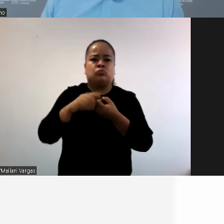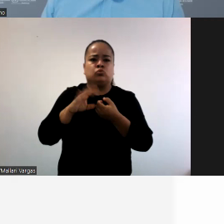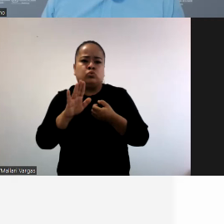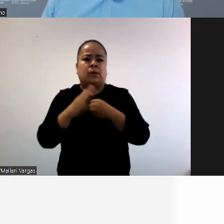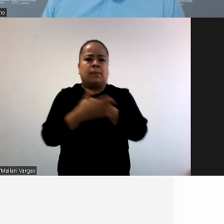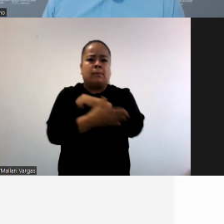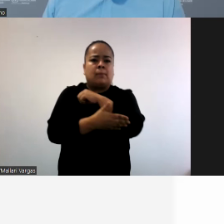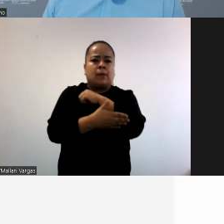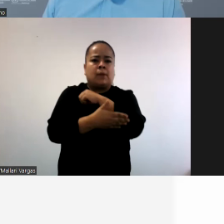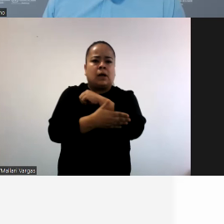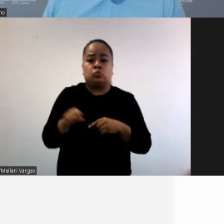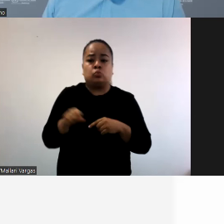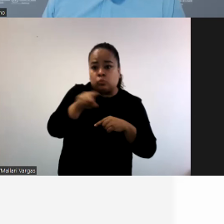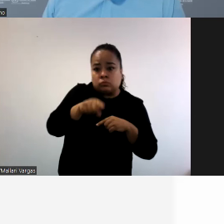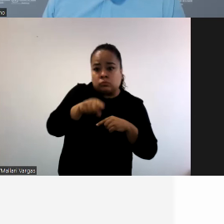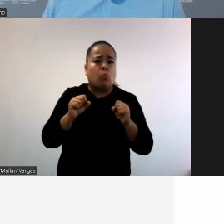to tell us